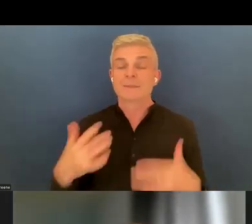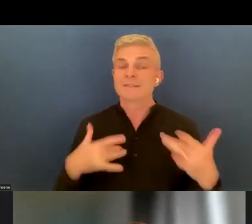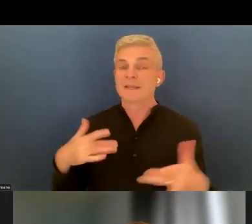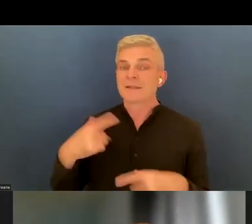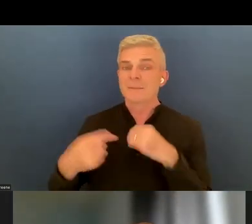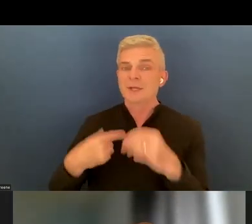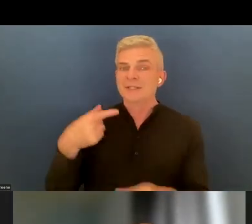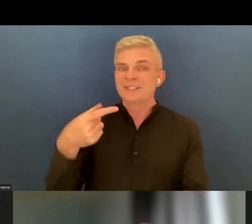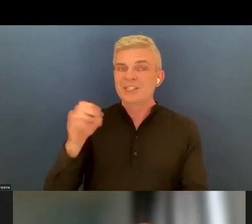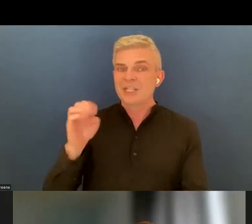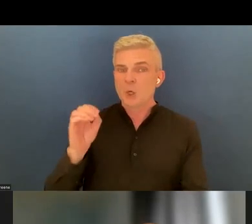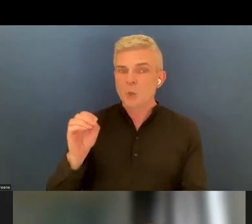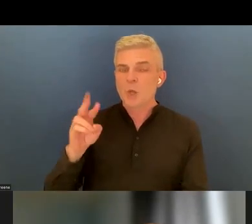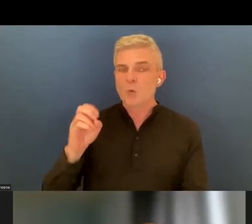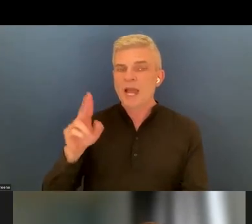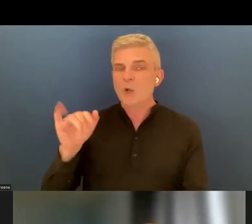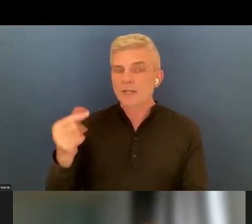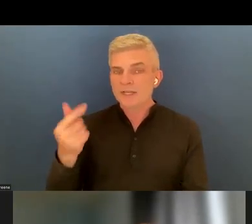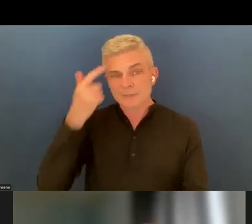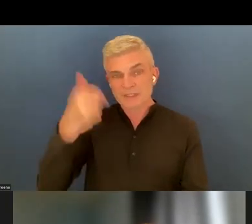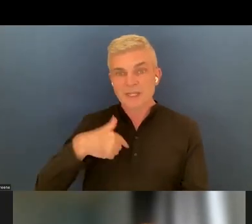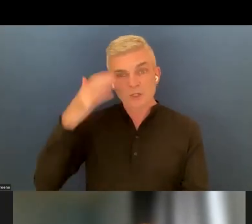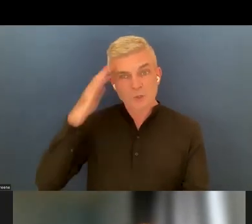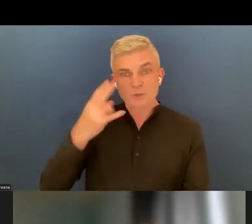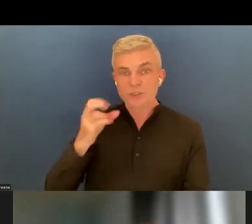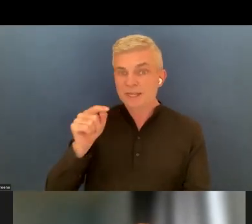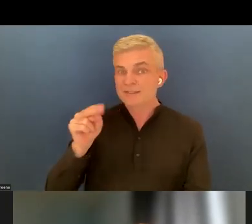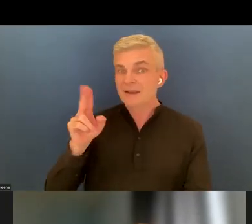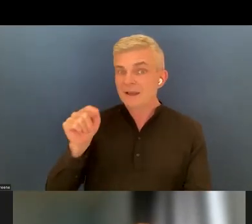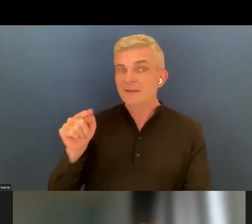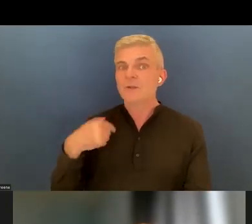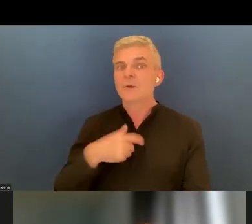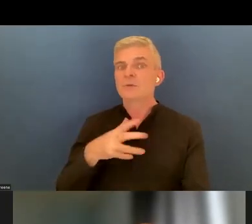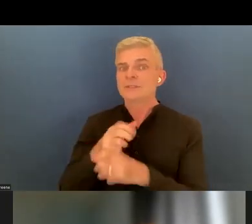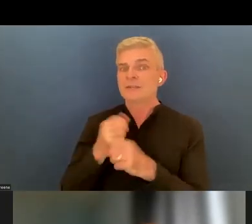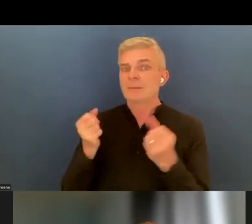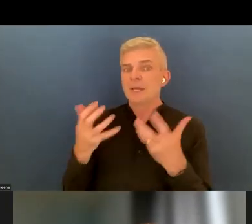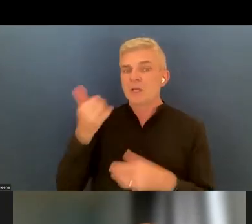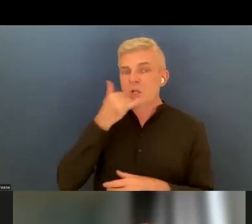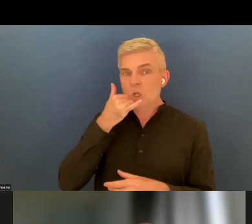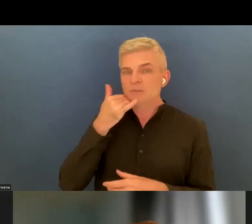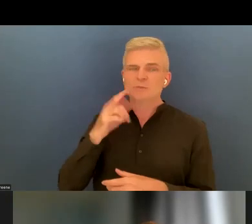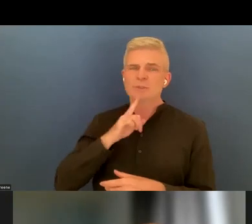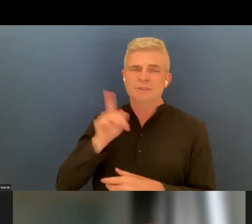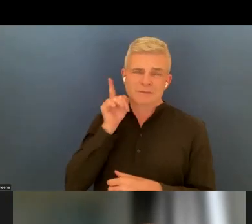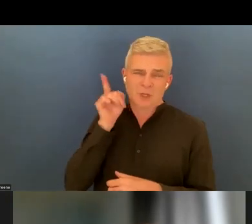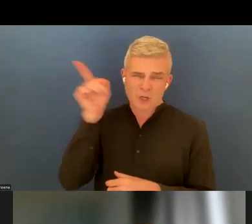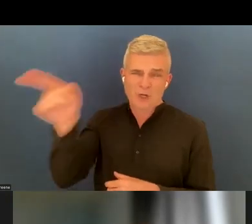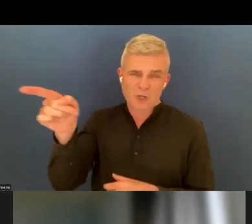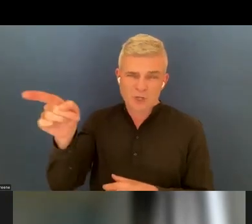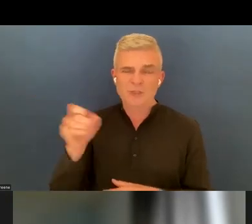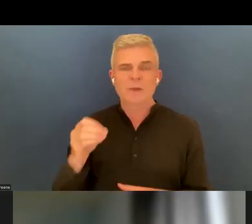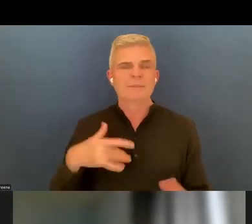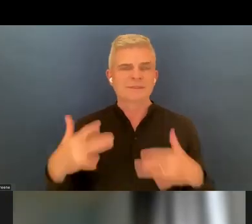at Chestnut, we have received many calls that were, location wise in the past, very far from us. So I'm very excited to hear